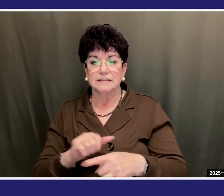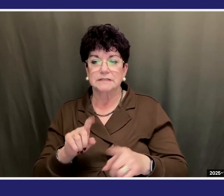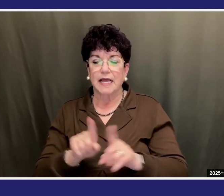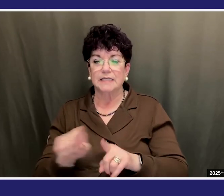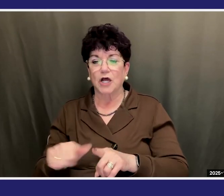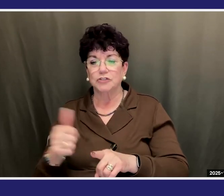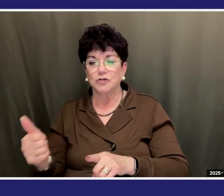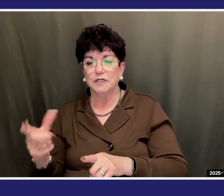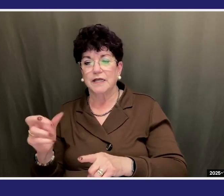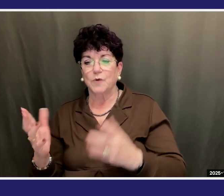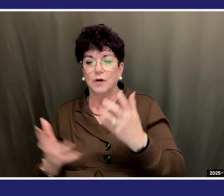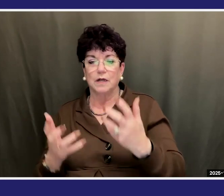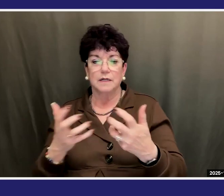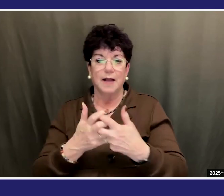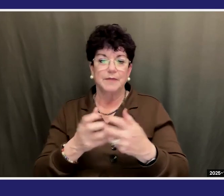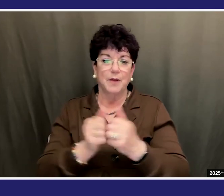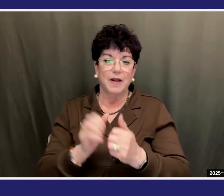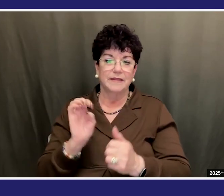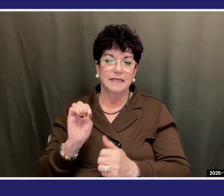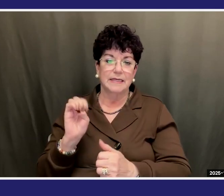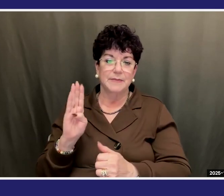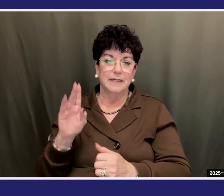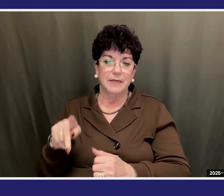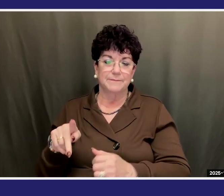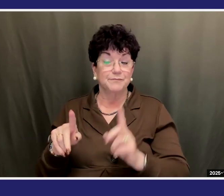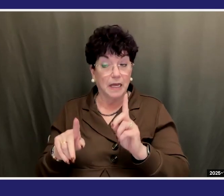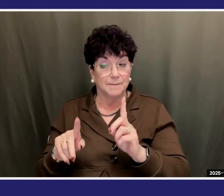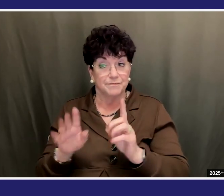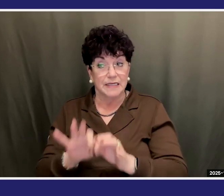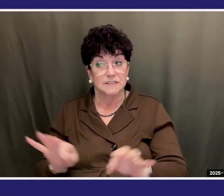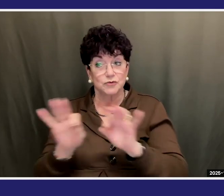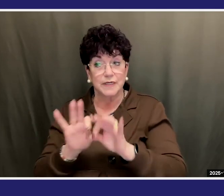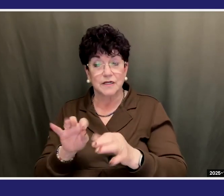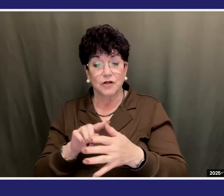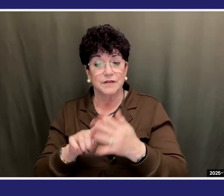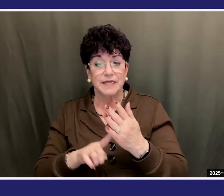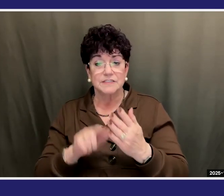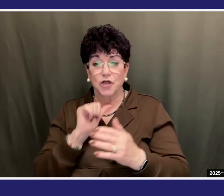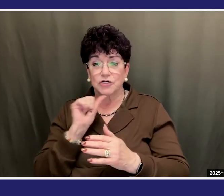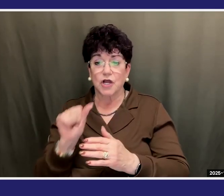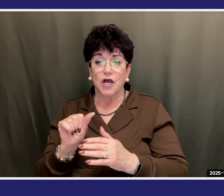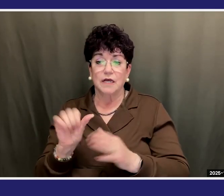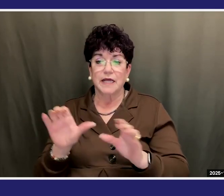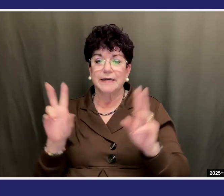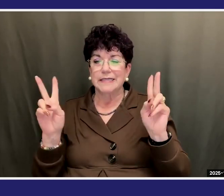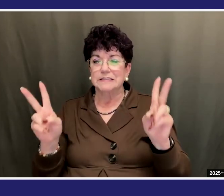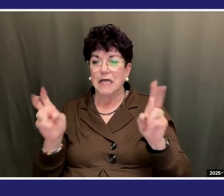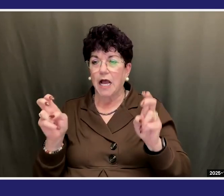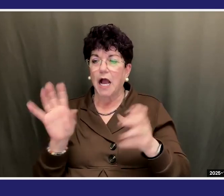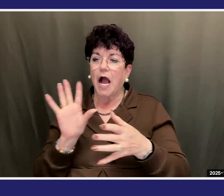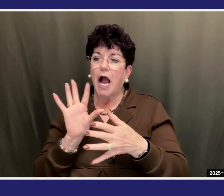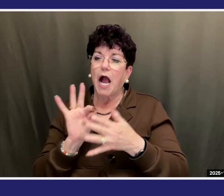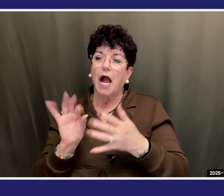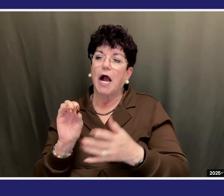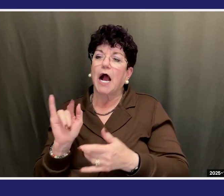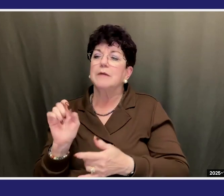traditional EBPs. However, it is critical that these not be treated as, quote, optional